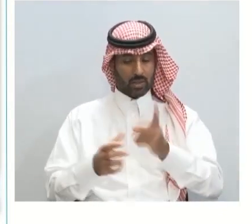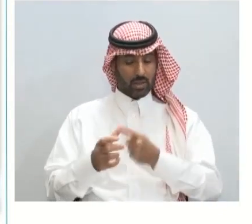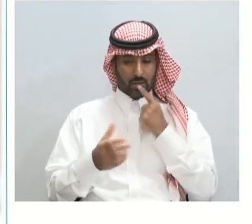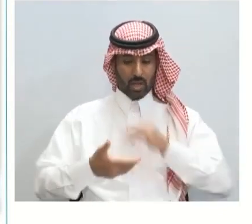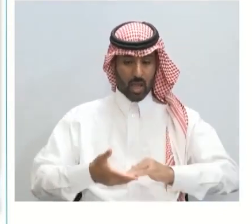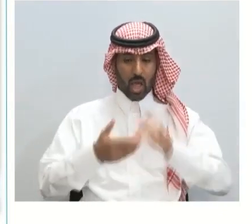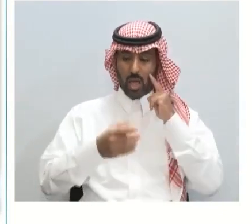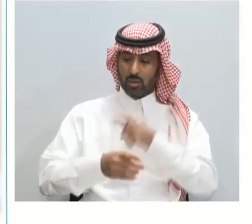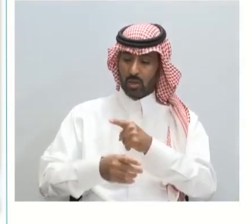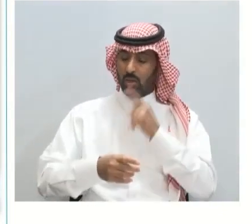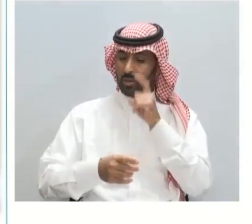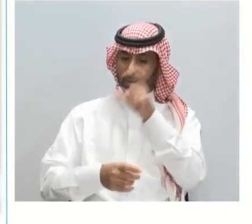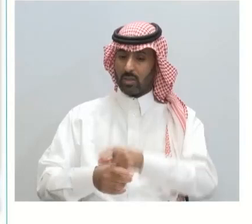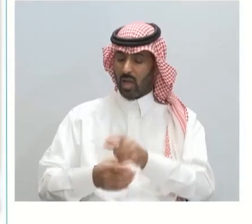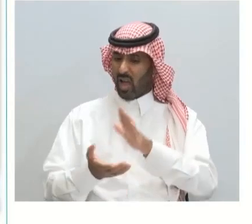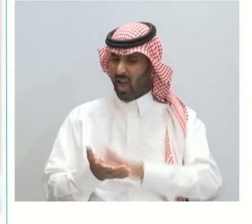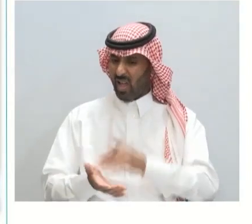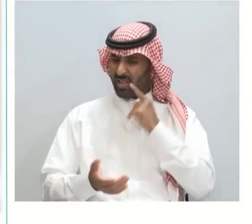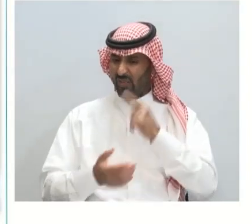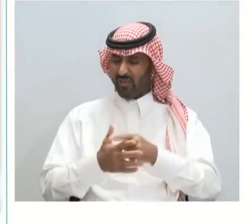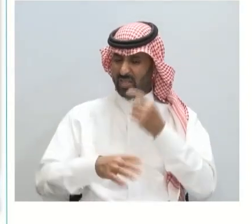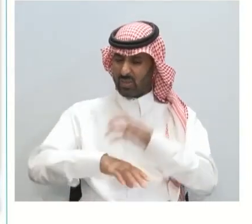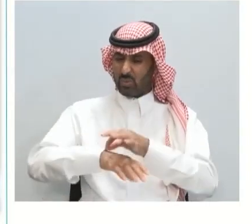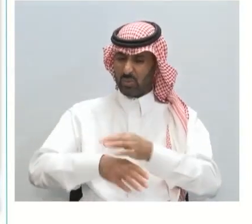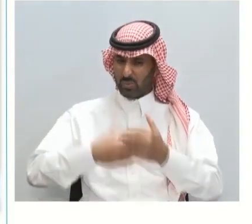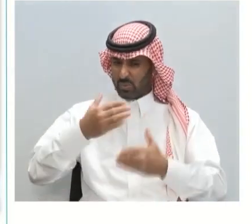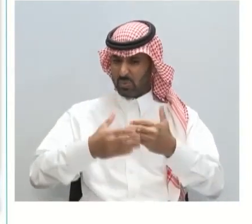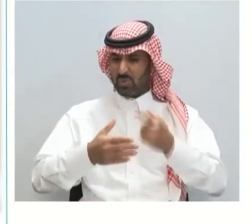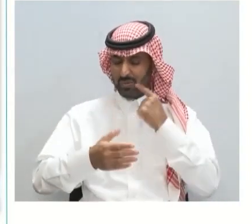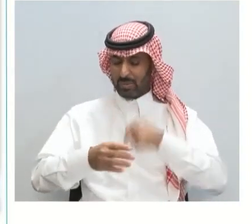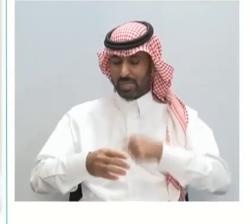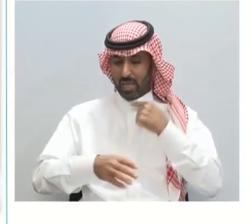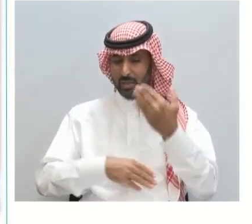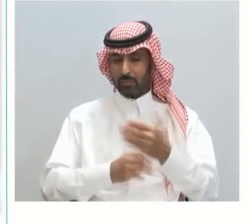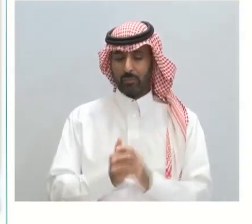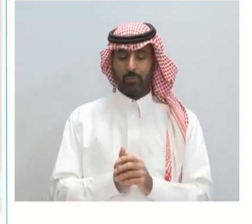help determine a person's risk of developing certain diseases years from now.